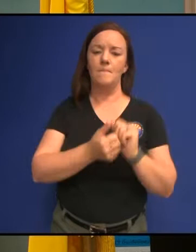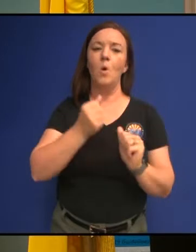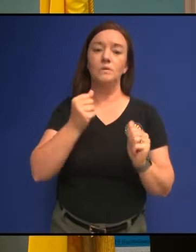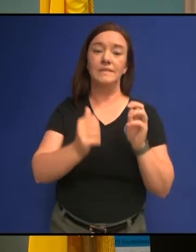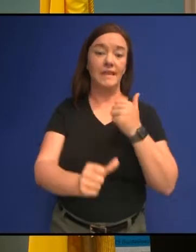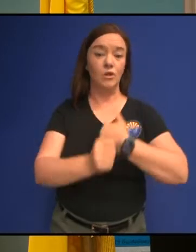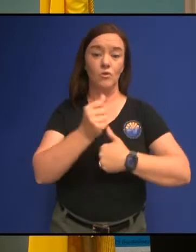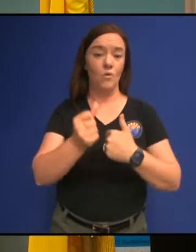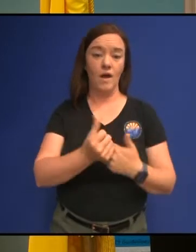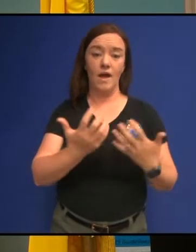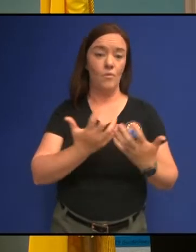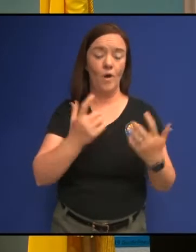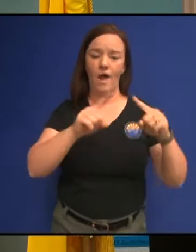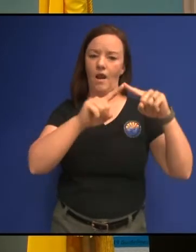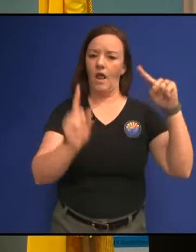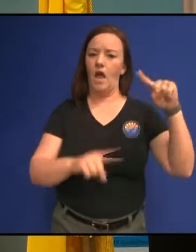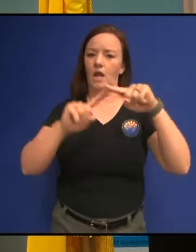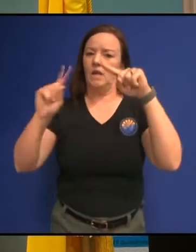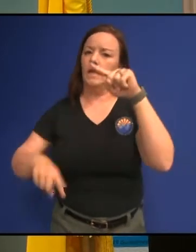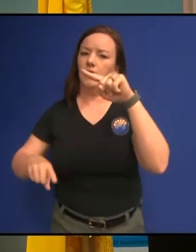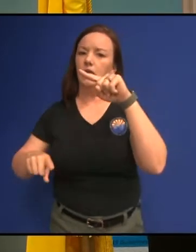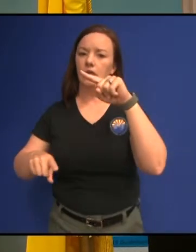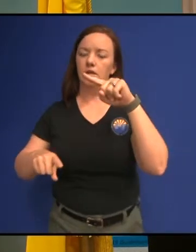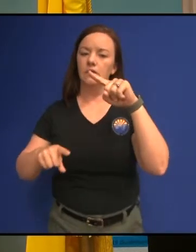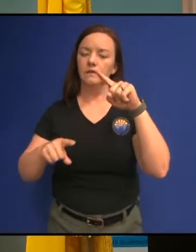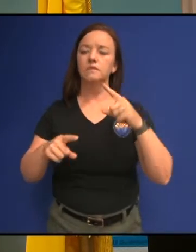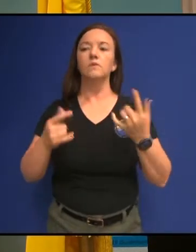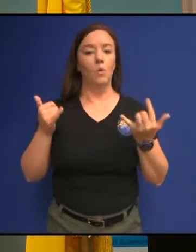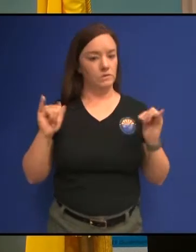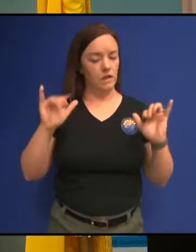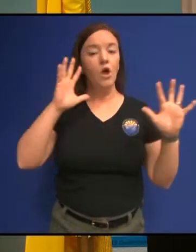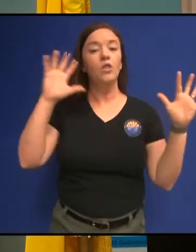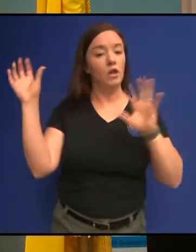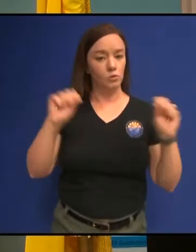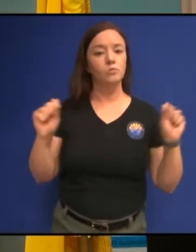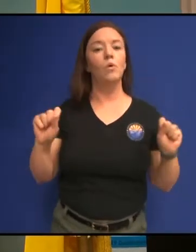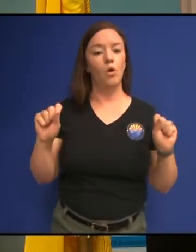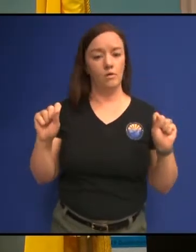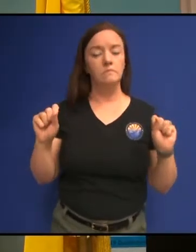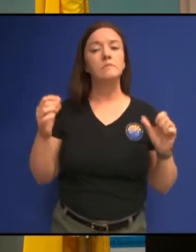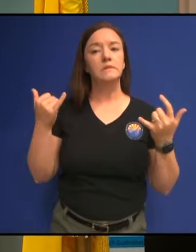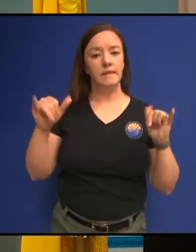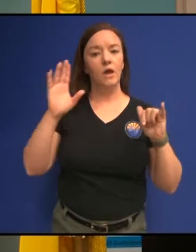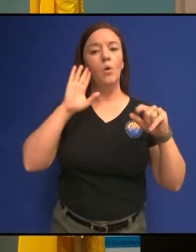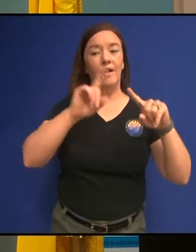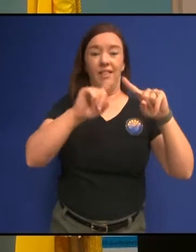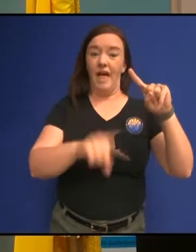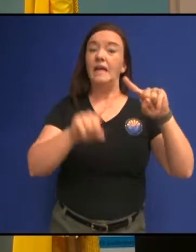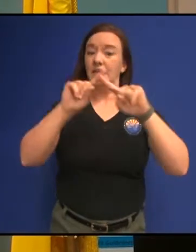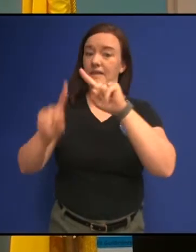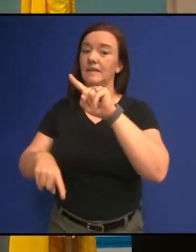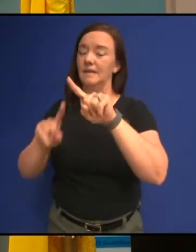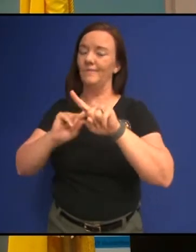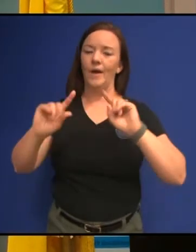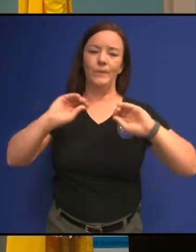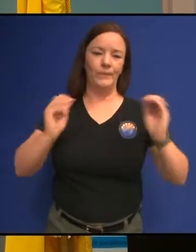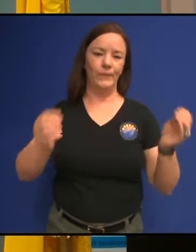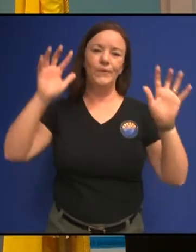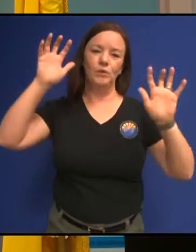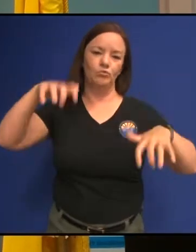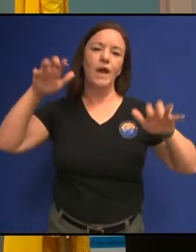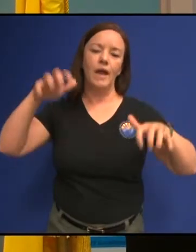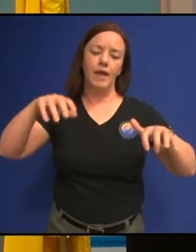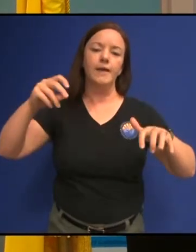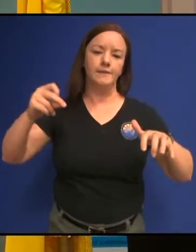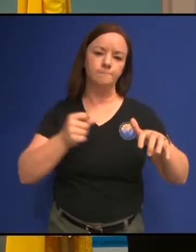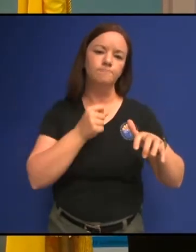be the lightning potential out of those. So they're still going to be thunderstorms, so they're going to be able to put down lightning in the area. It's just not going to come